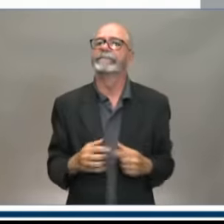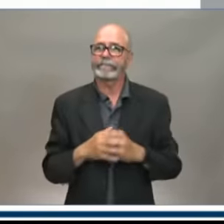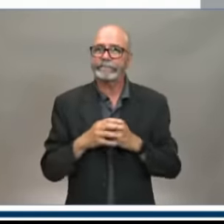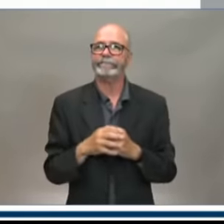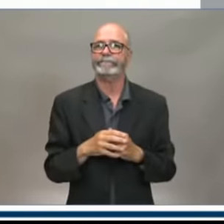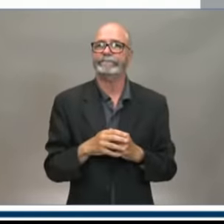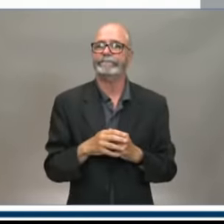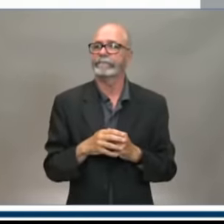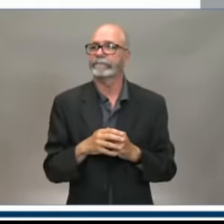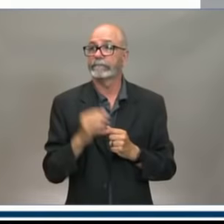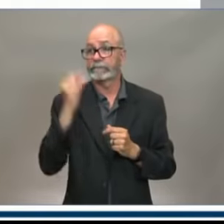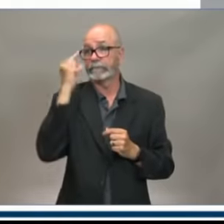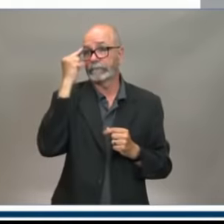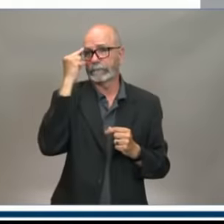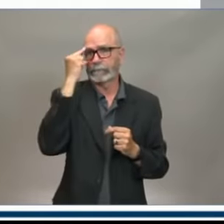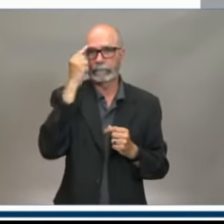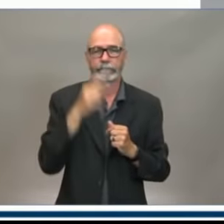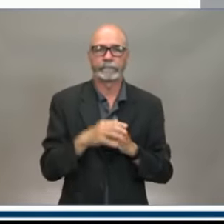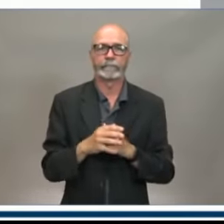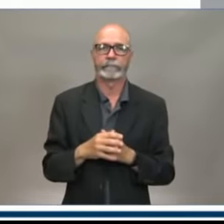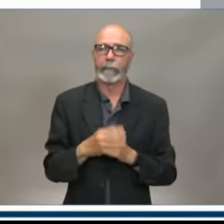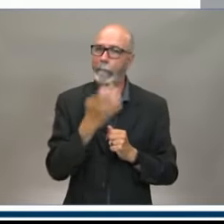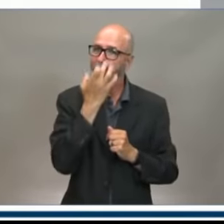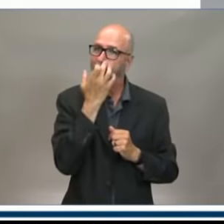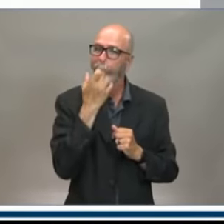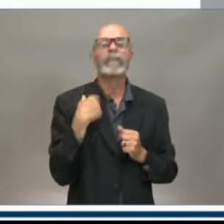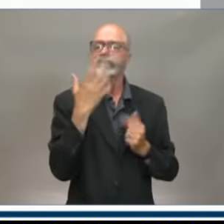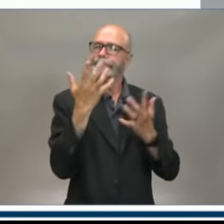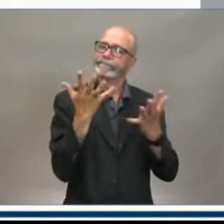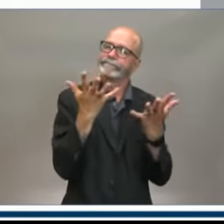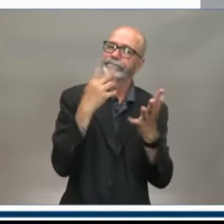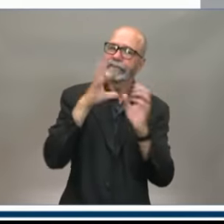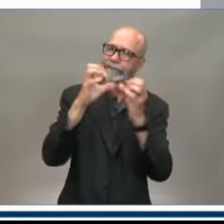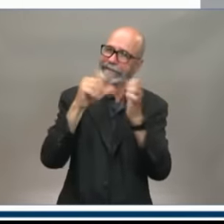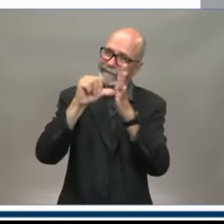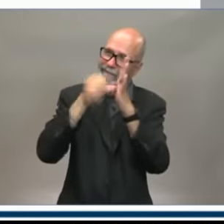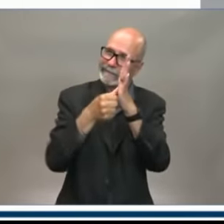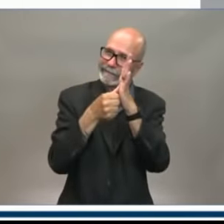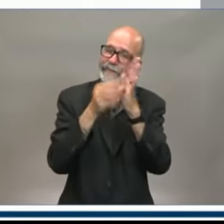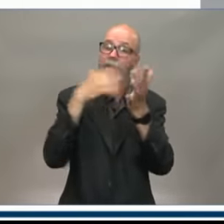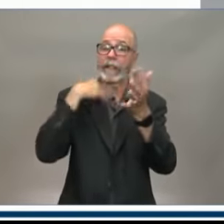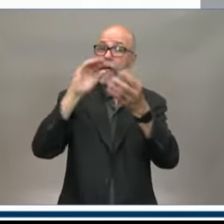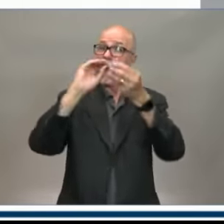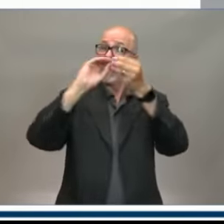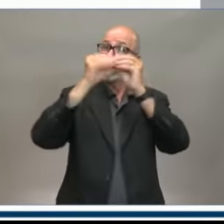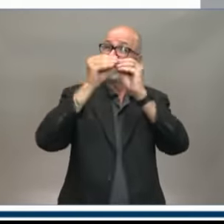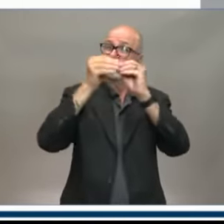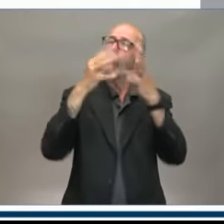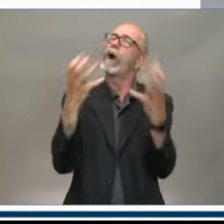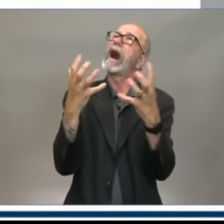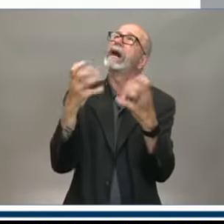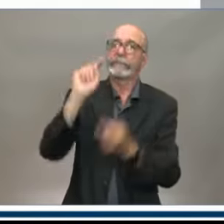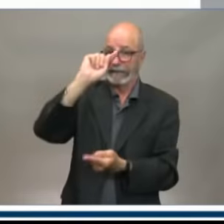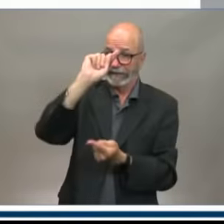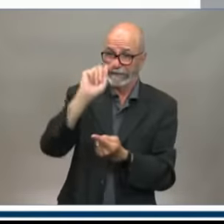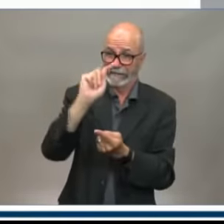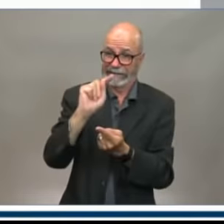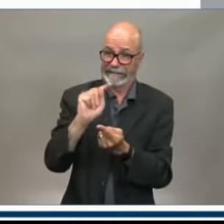While we want all our COVID numbers to stay low, it's also vitally important as we move into this recovery